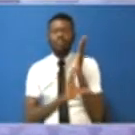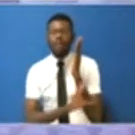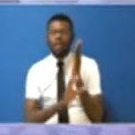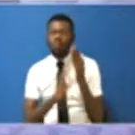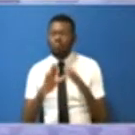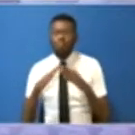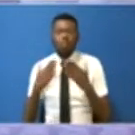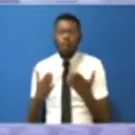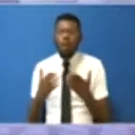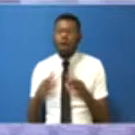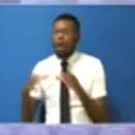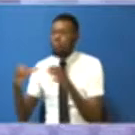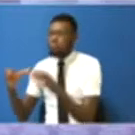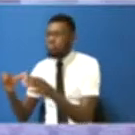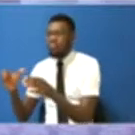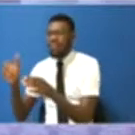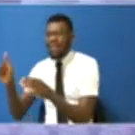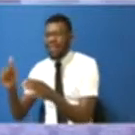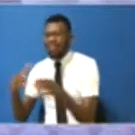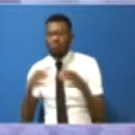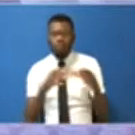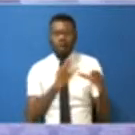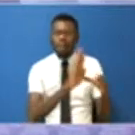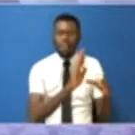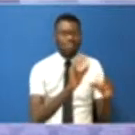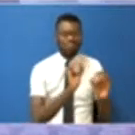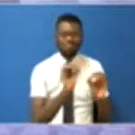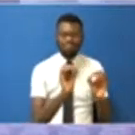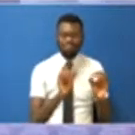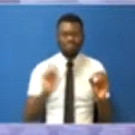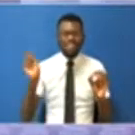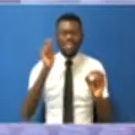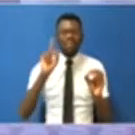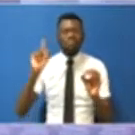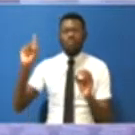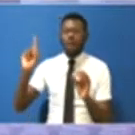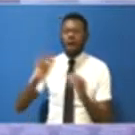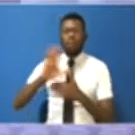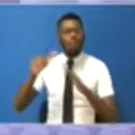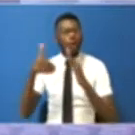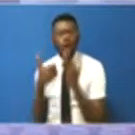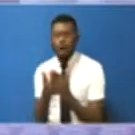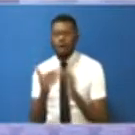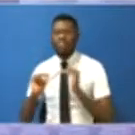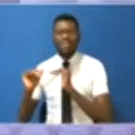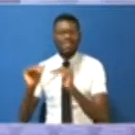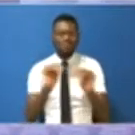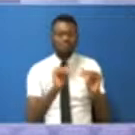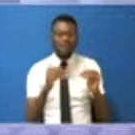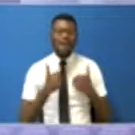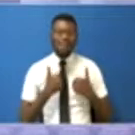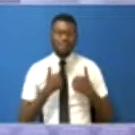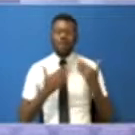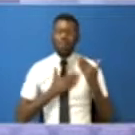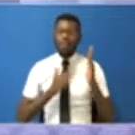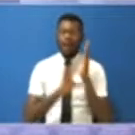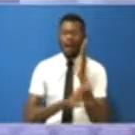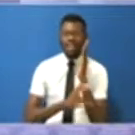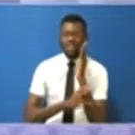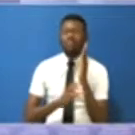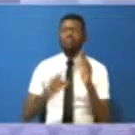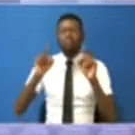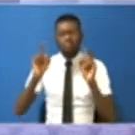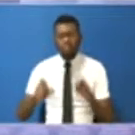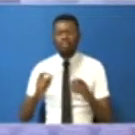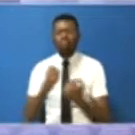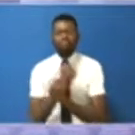is no kenya a in kenya b there's no second class county in a first class country and i stand my ground that we must be